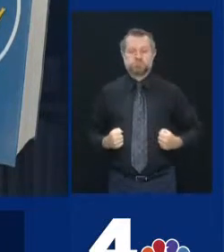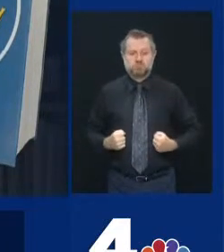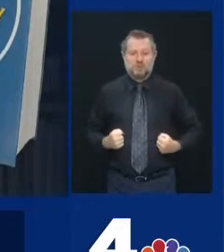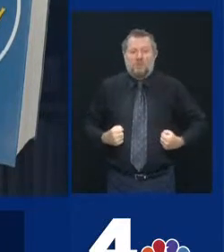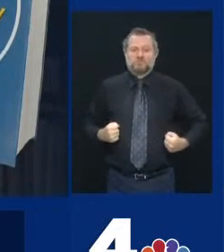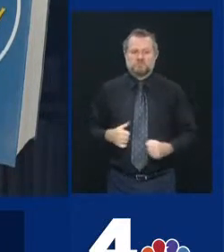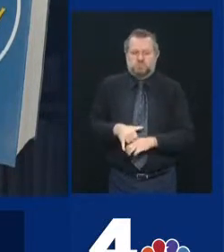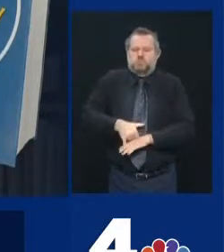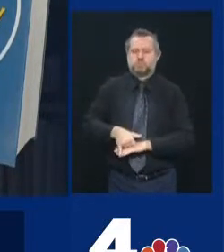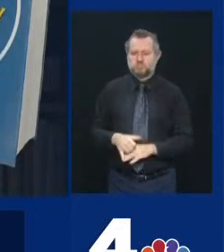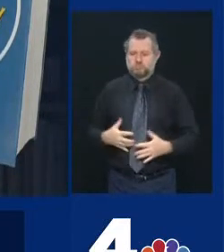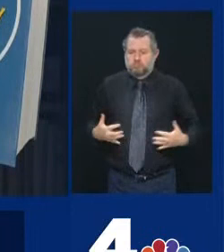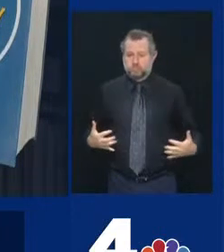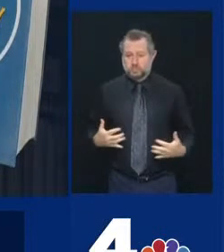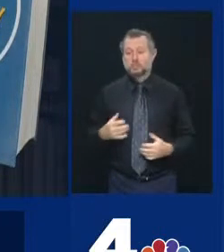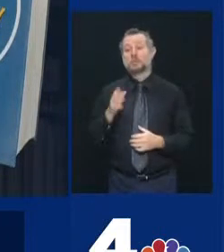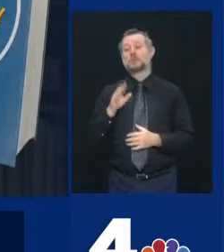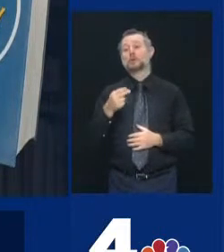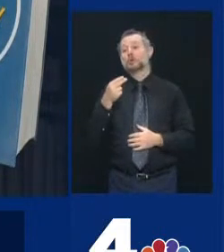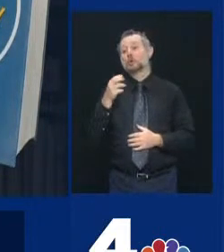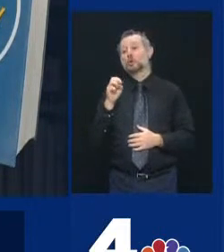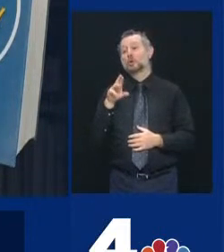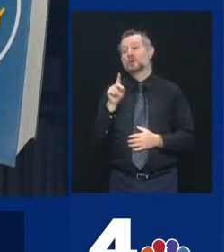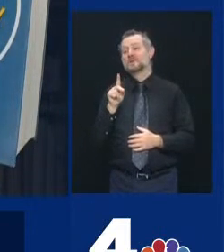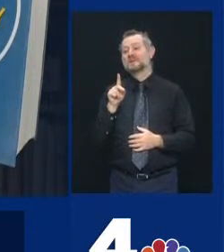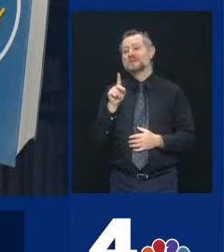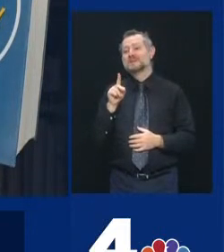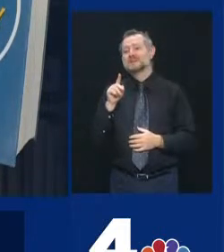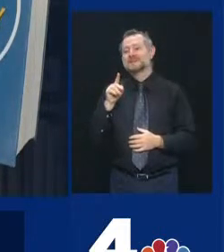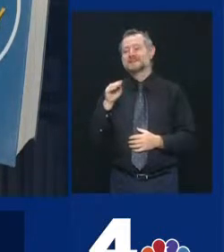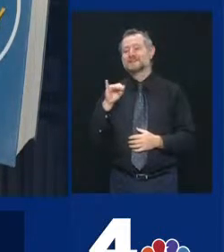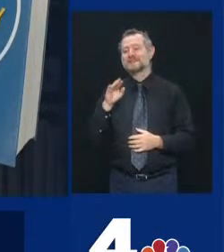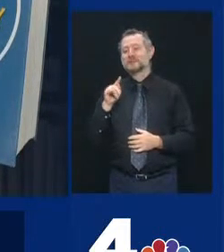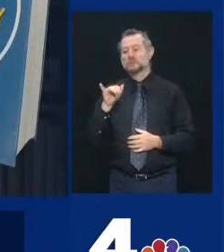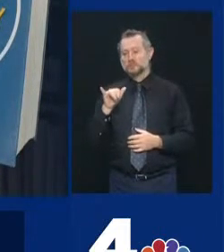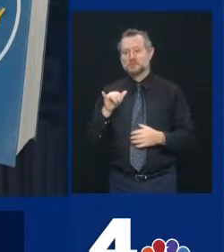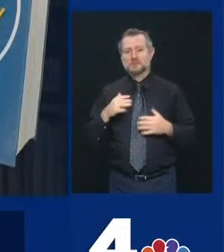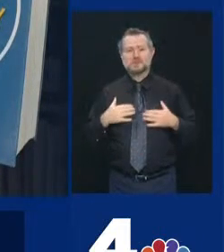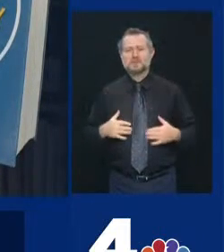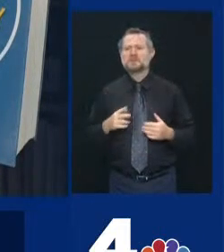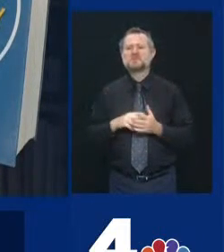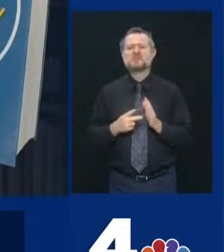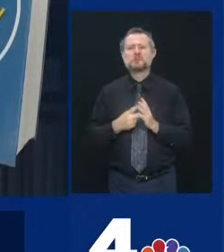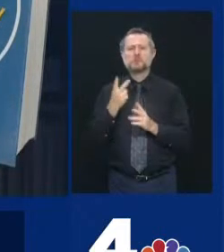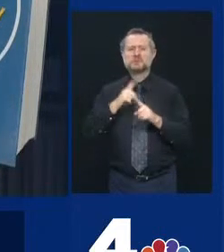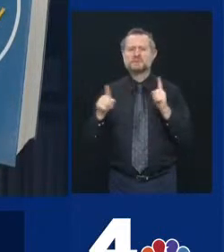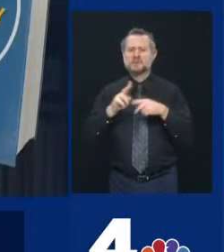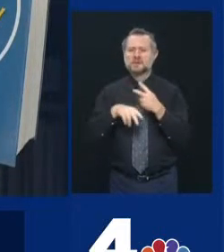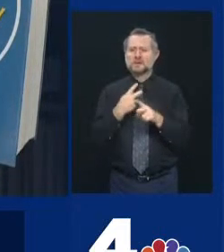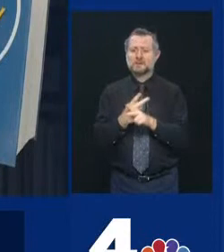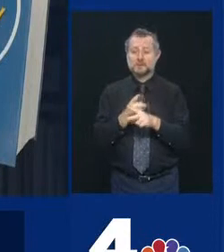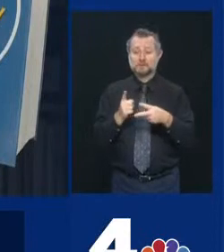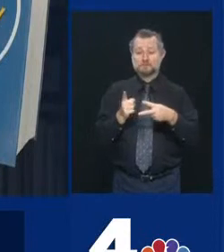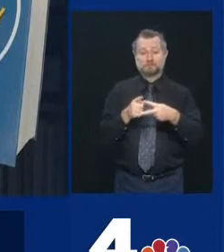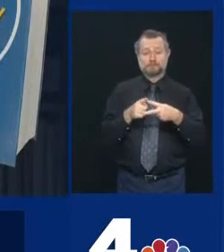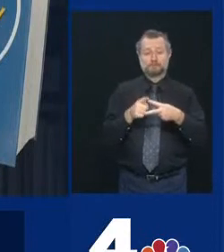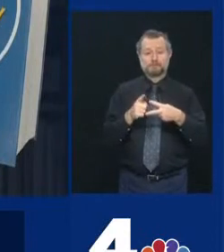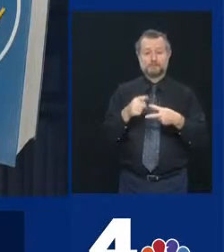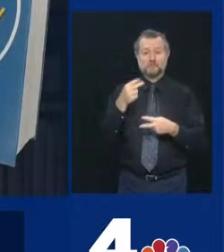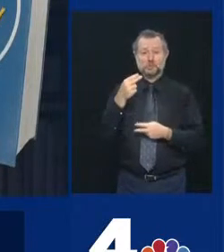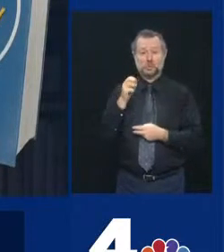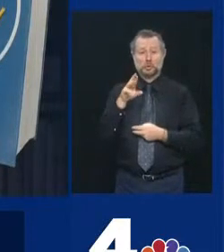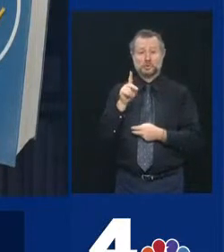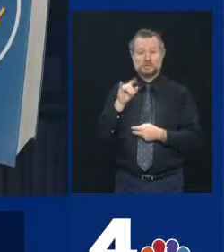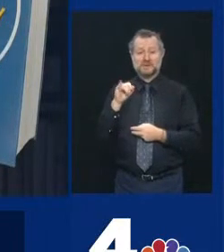looking herd immunity. Two types of herd immunity. You have to be careful when people say herd immunity. One type is when people,